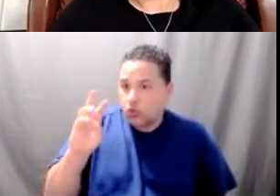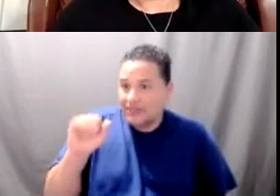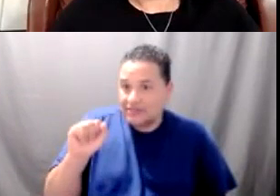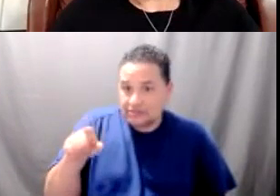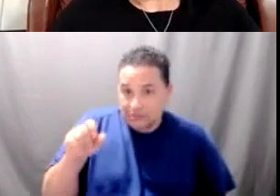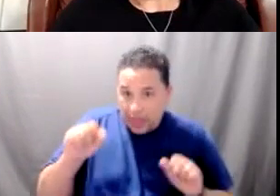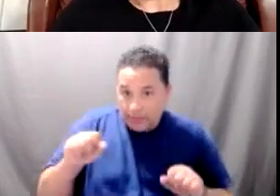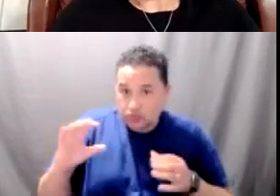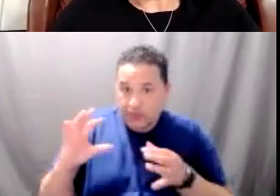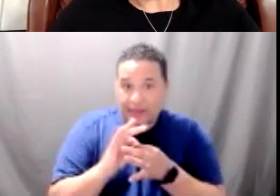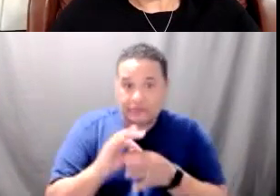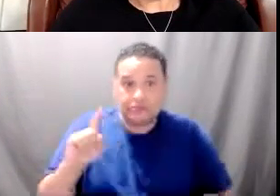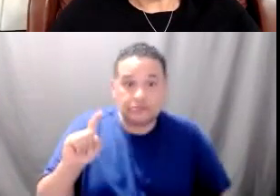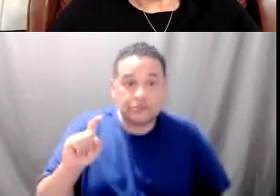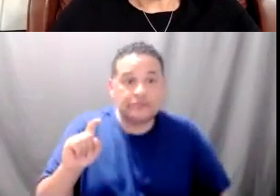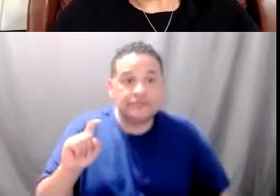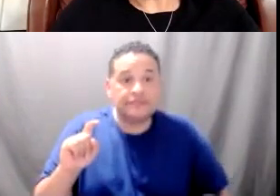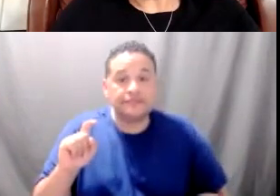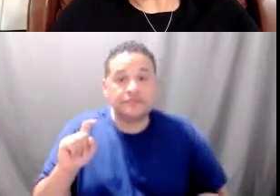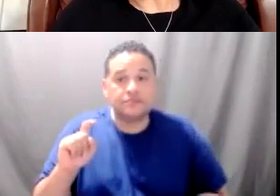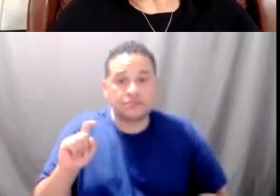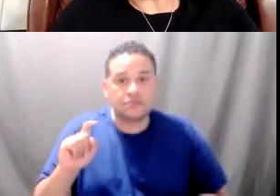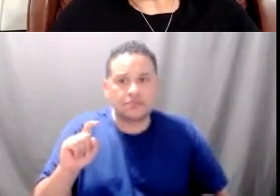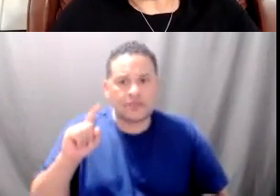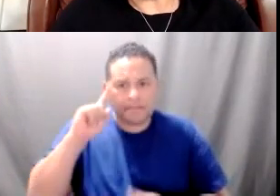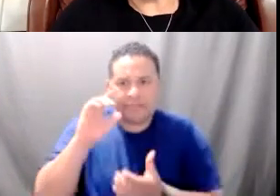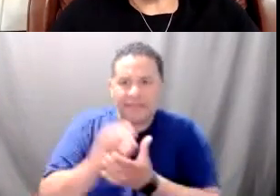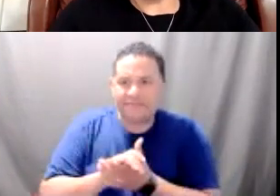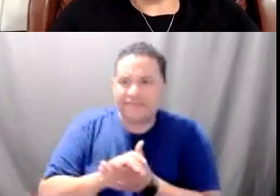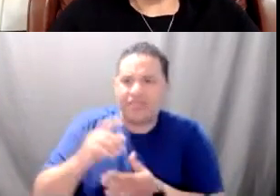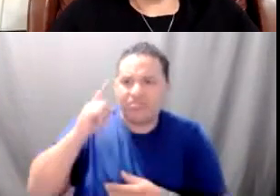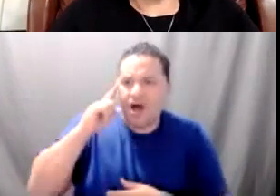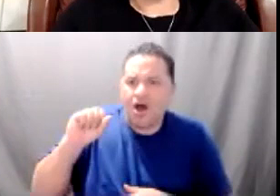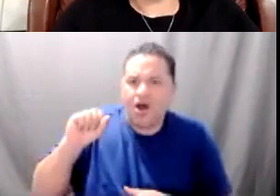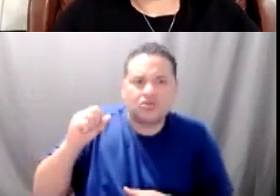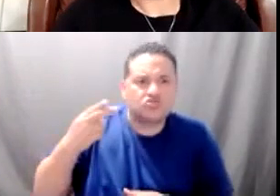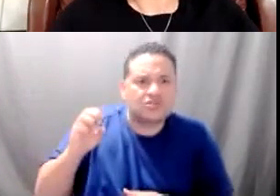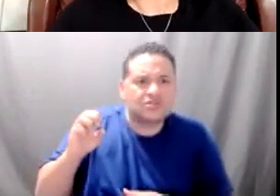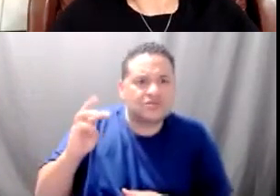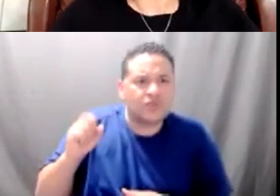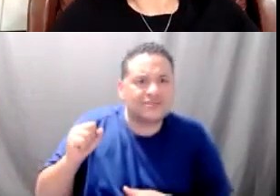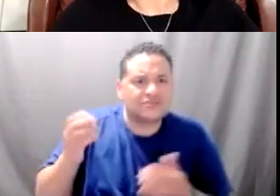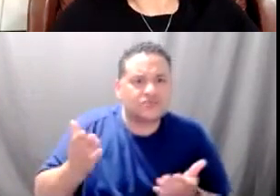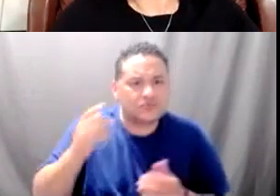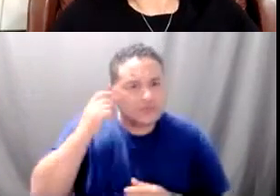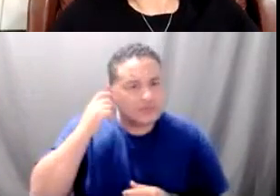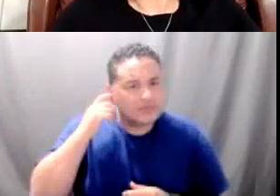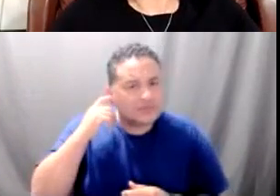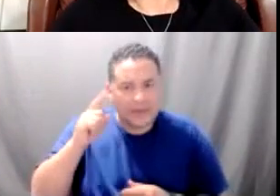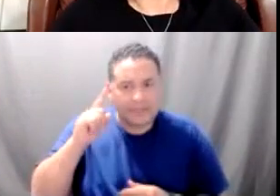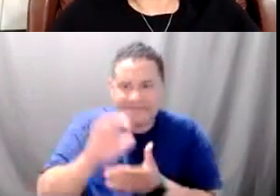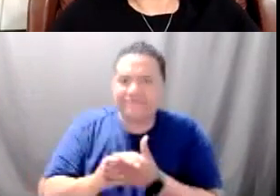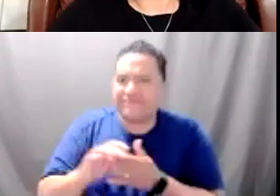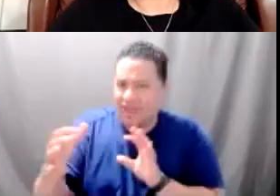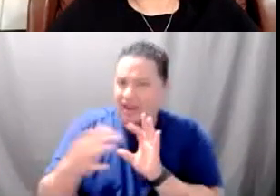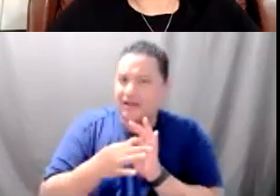connect? Do believe, I thought she was on here. I believe I have connected, You're but there. it says